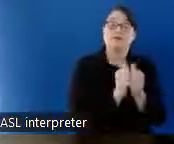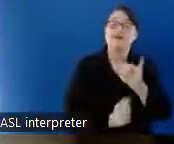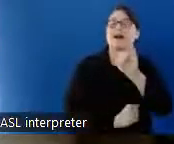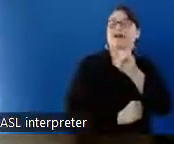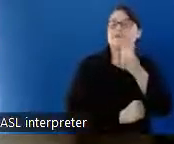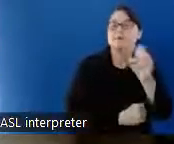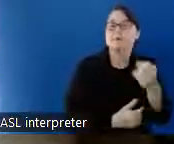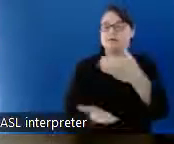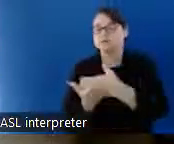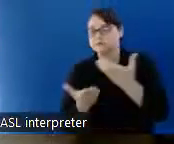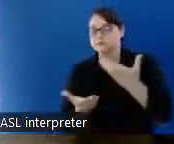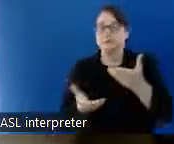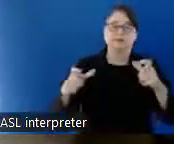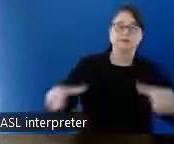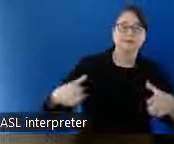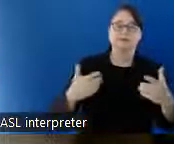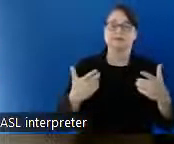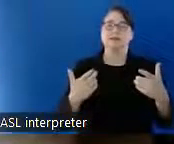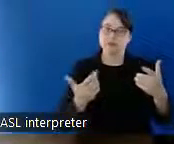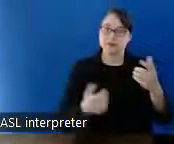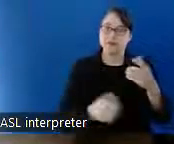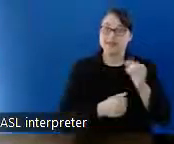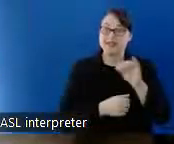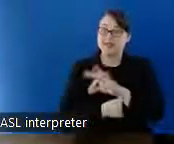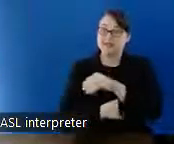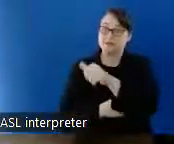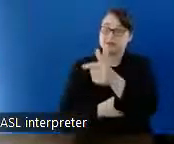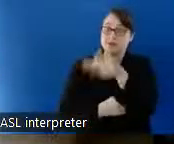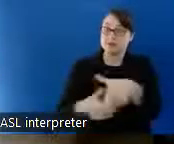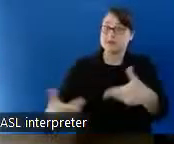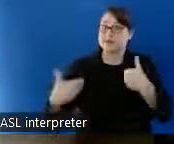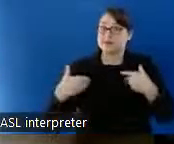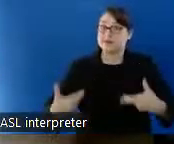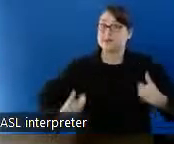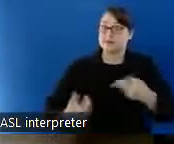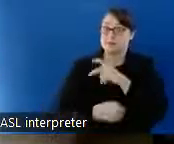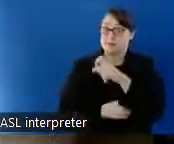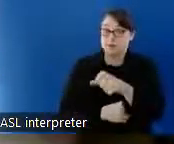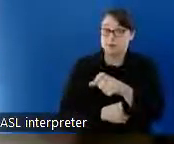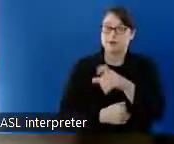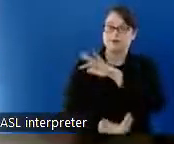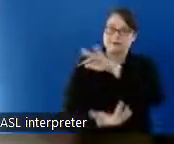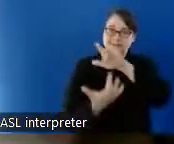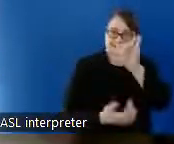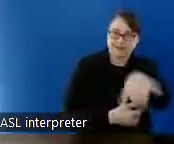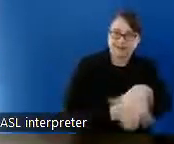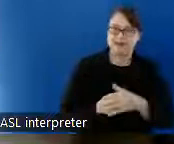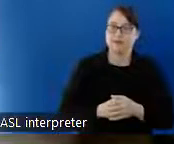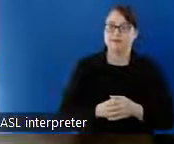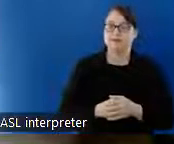hands frequently. Lastly, get vaccinated if you are at high risk for being exposed or if you were exposed.